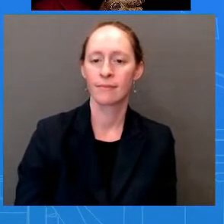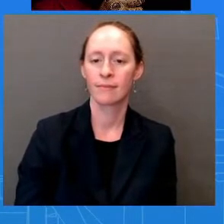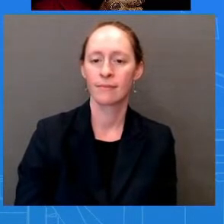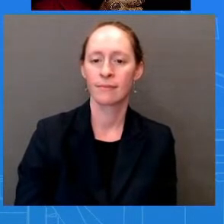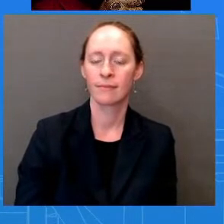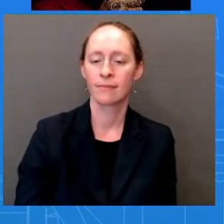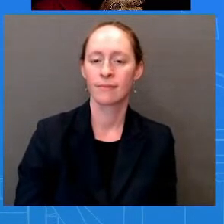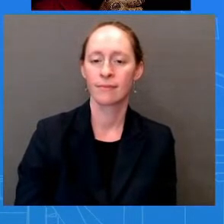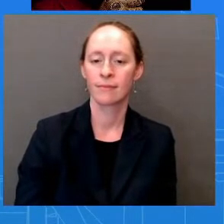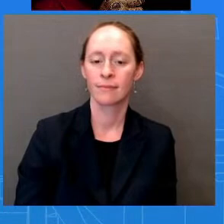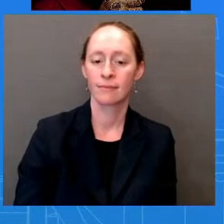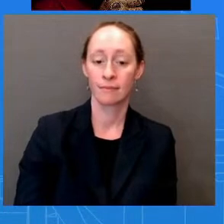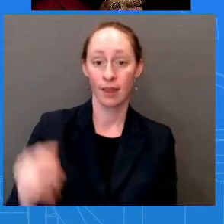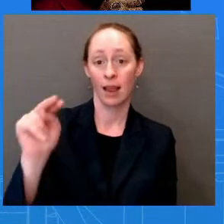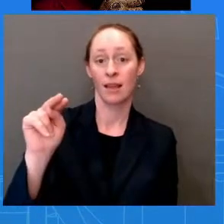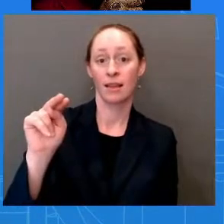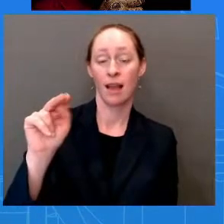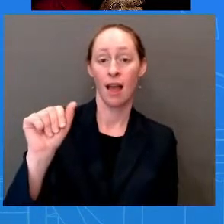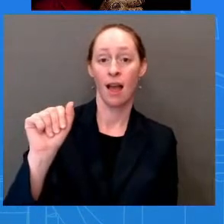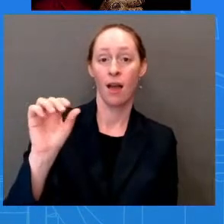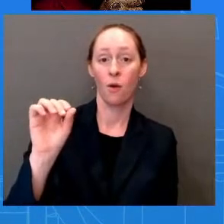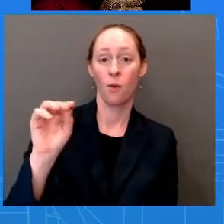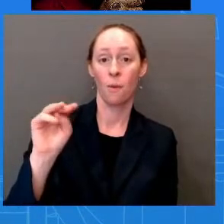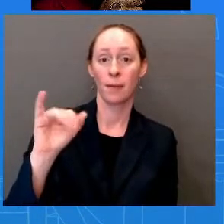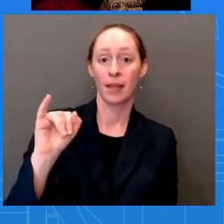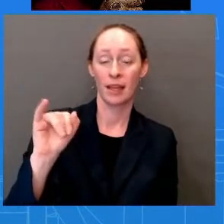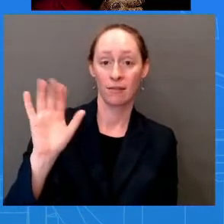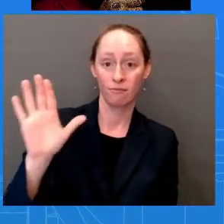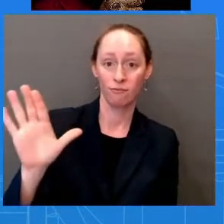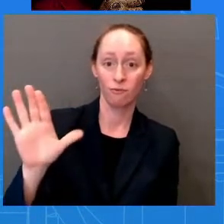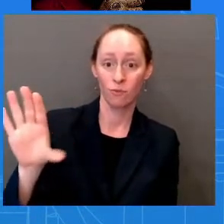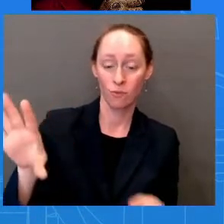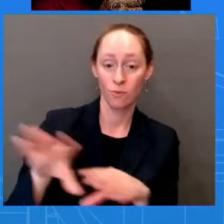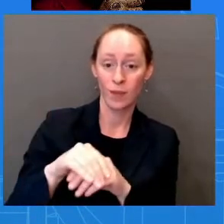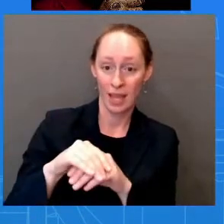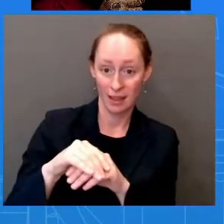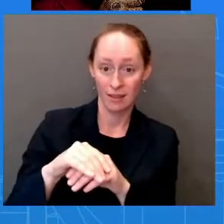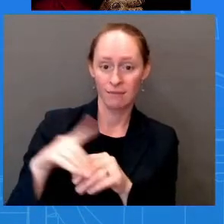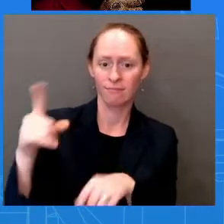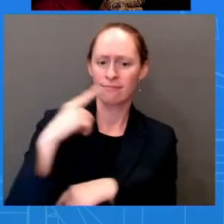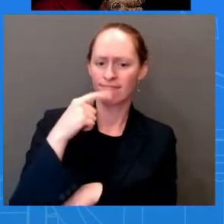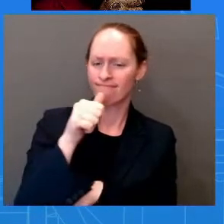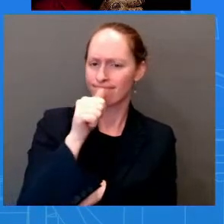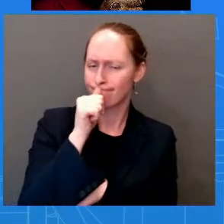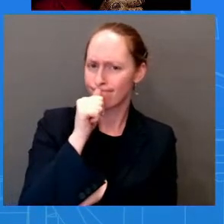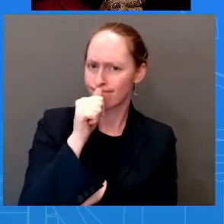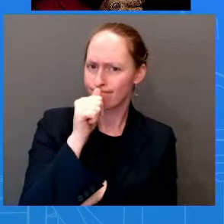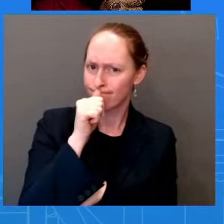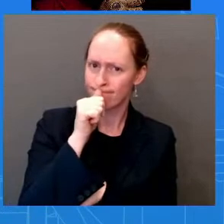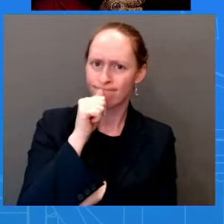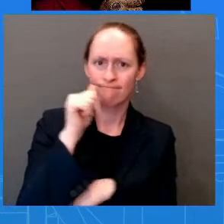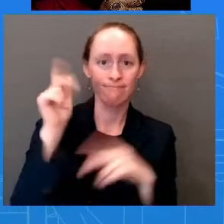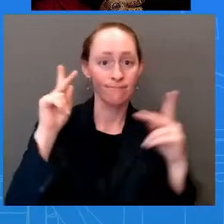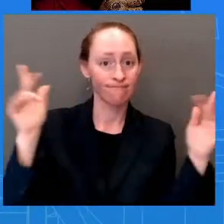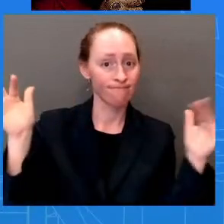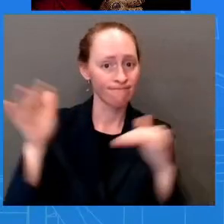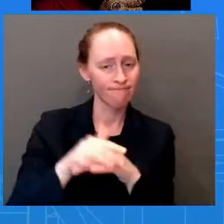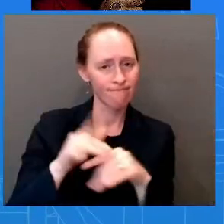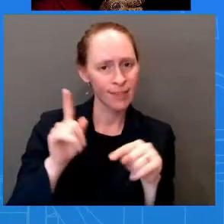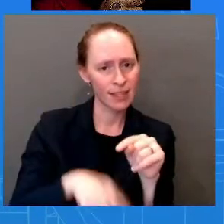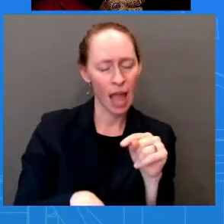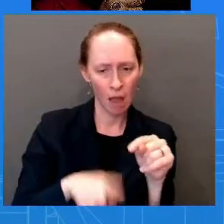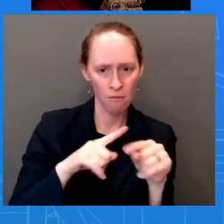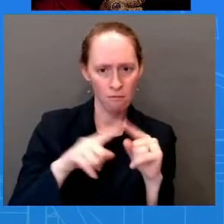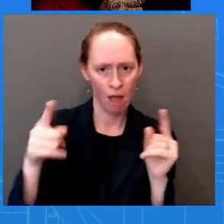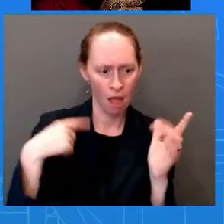Peter would be a private one, and that it would be closed to the media. Yet I'm reading all about it and looking at pictures on the Vogue website. Could you just talk